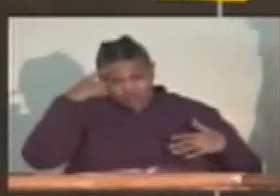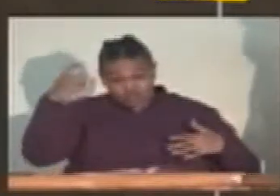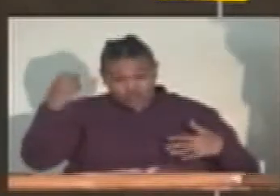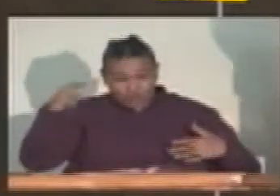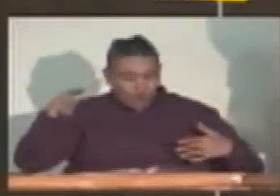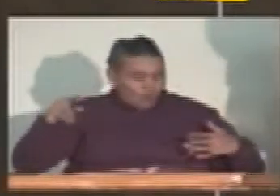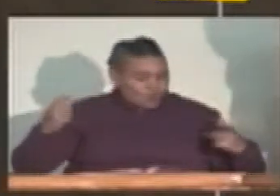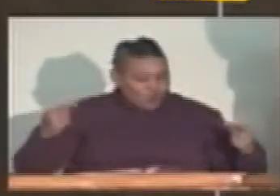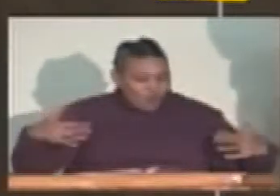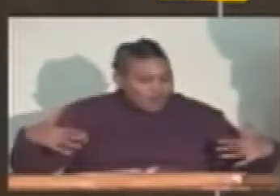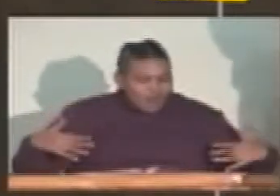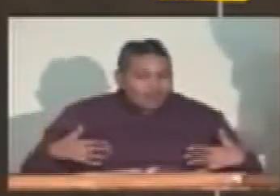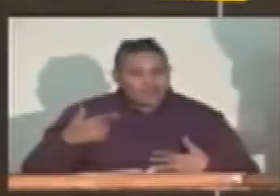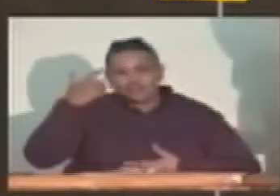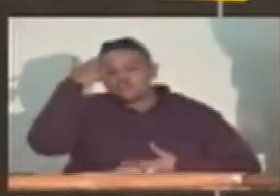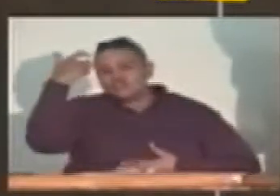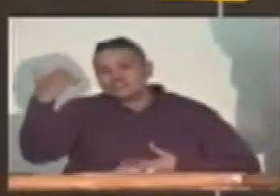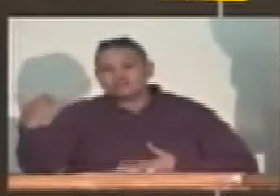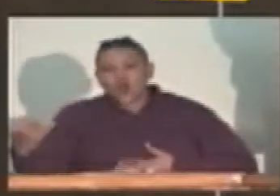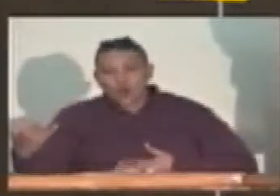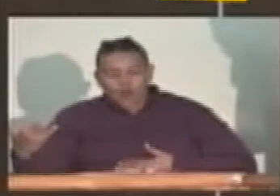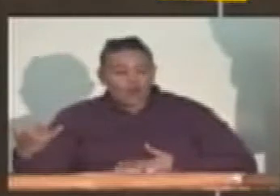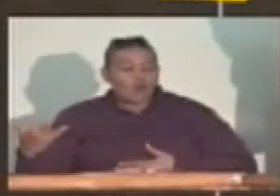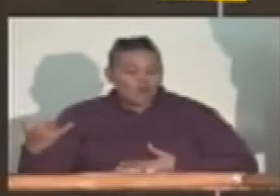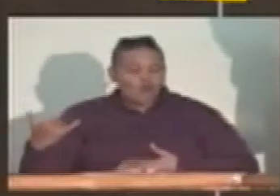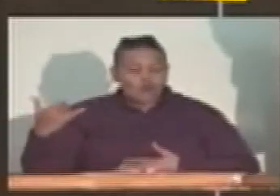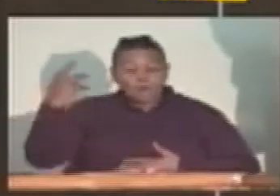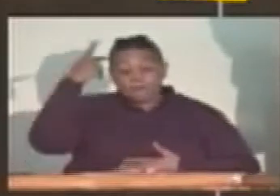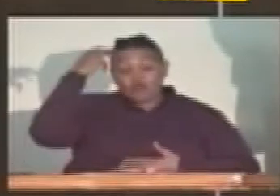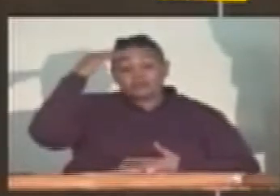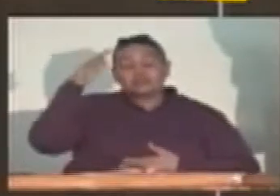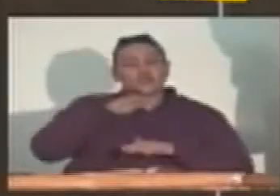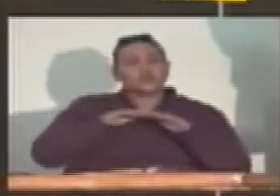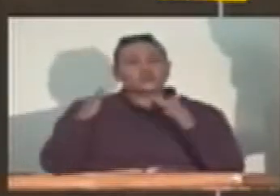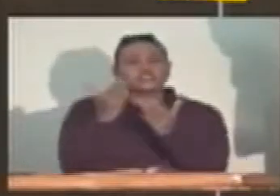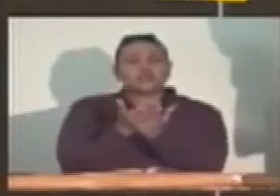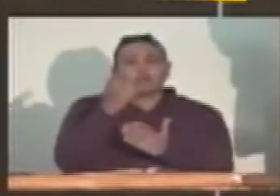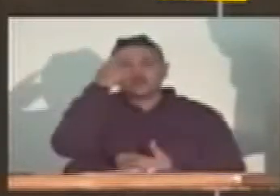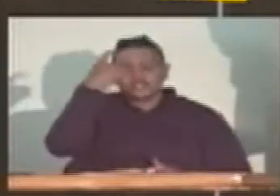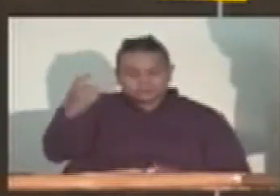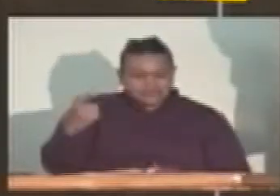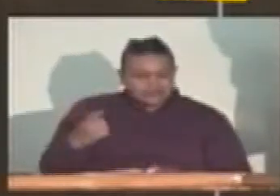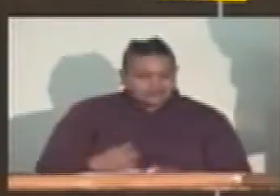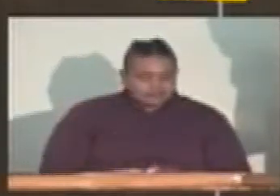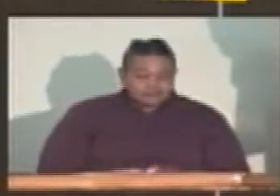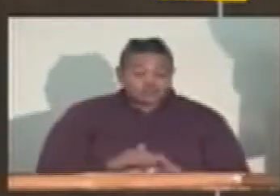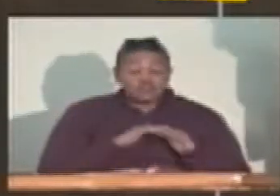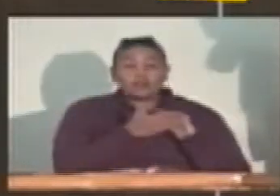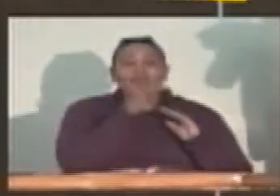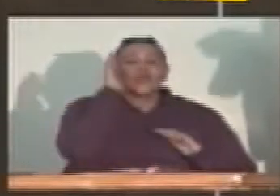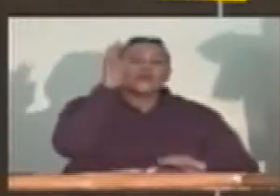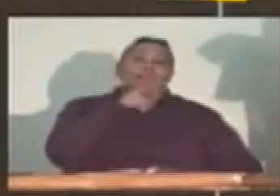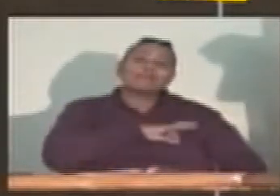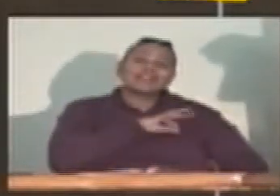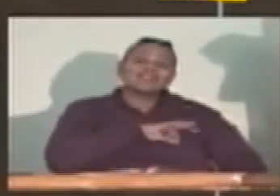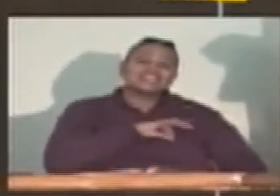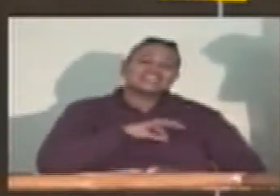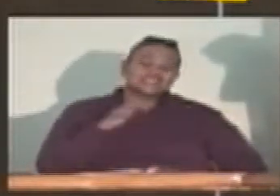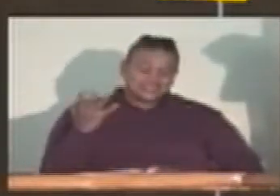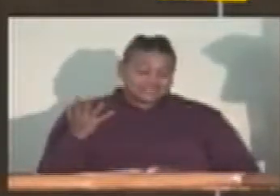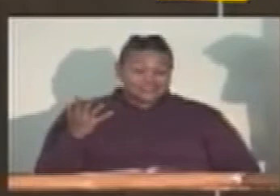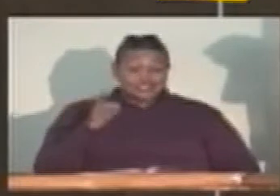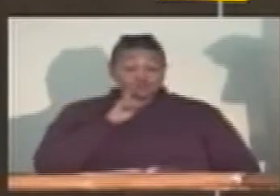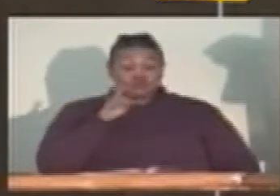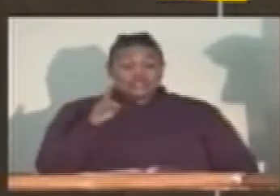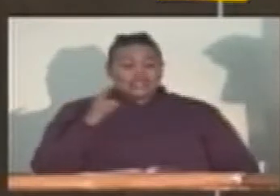do. Dream now, Mr. Prime Minister, and do not stop dreaming. Jamaica will benefit.